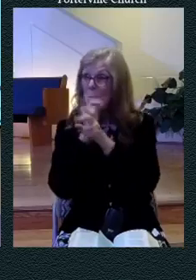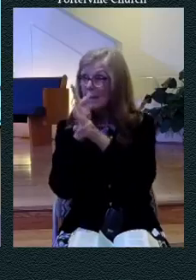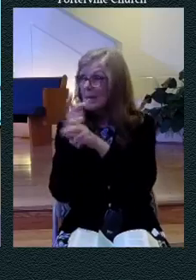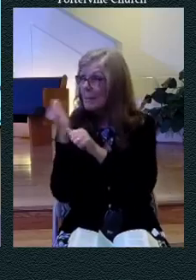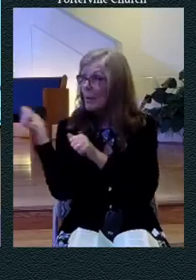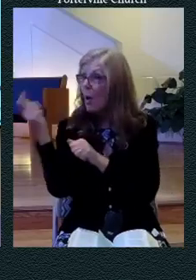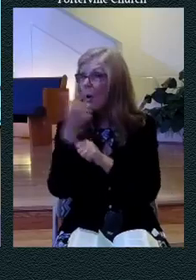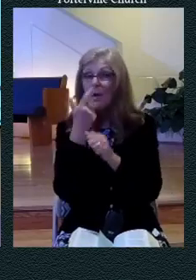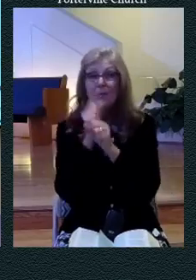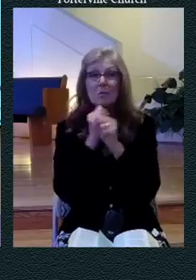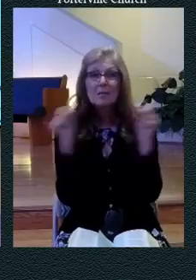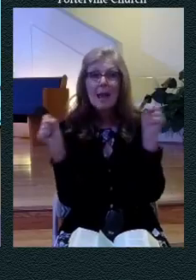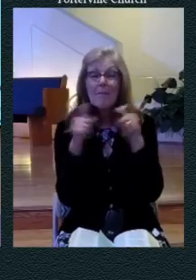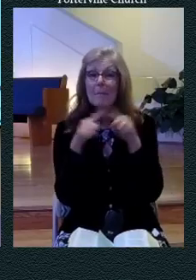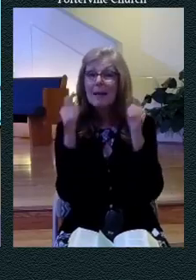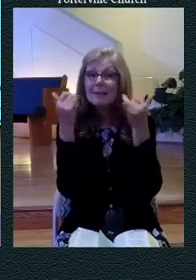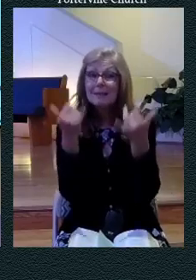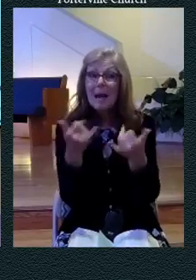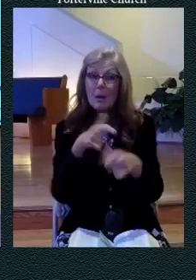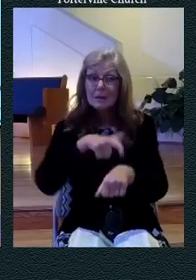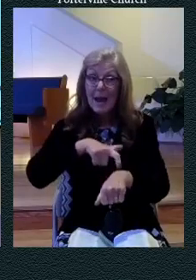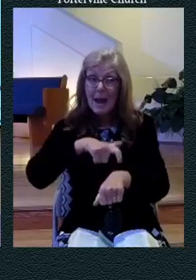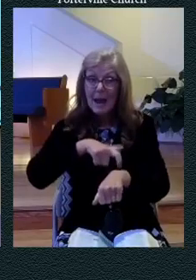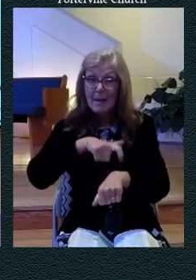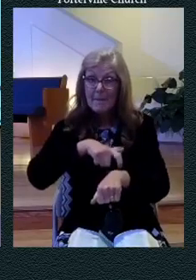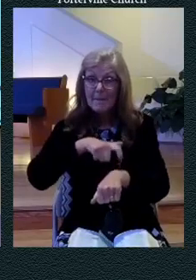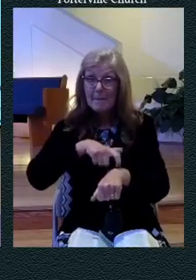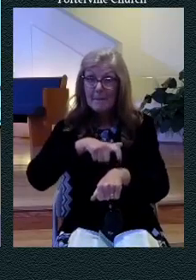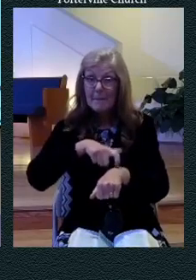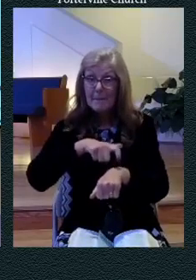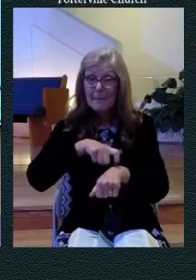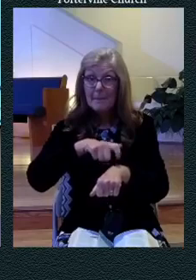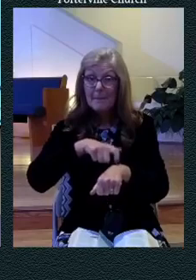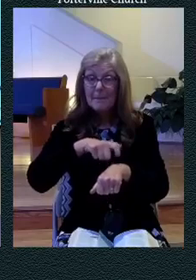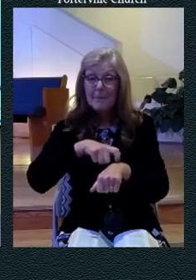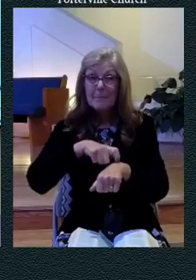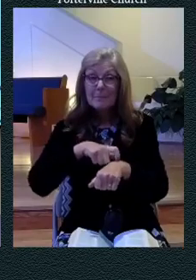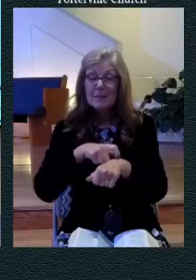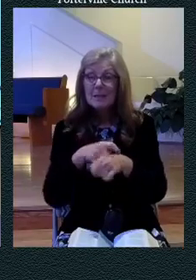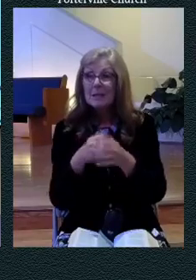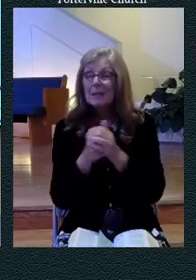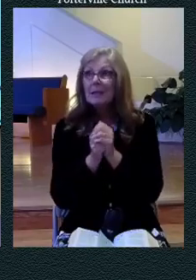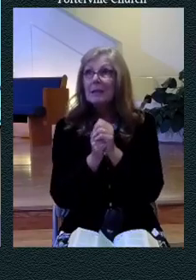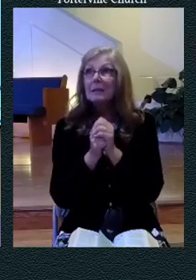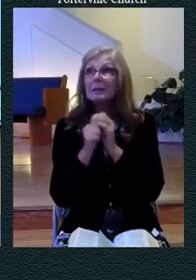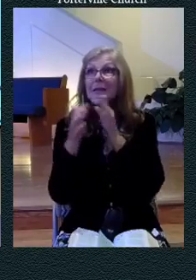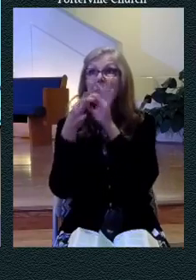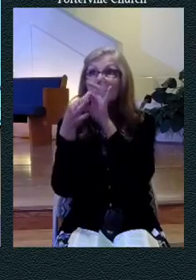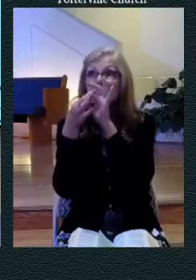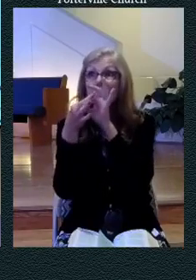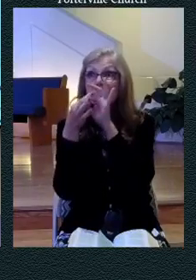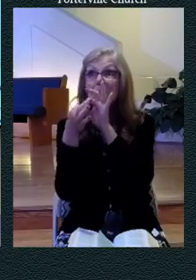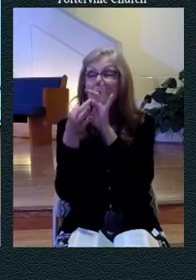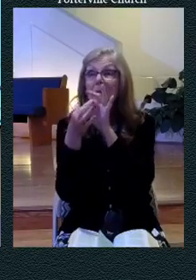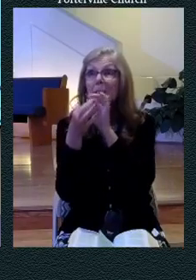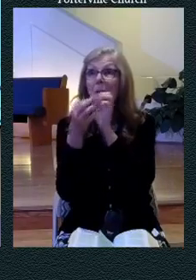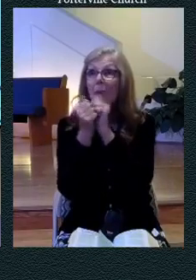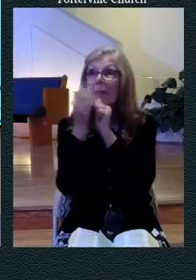Himself, but it's time to draw close. It's time to press into His presence eagerly.